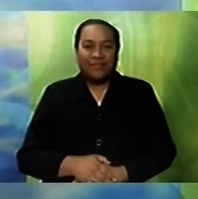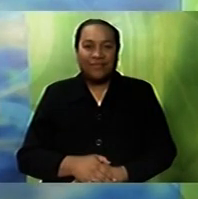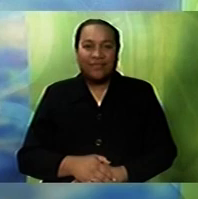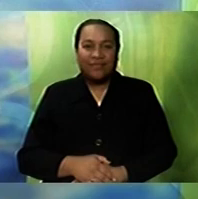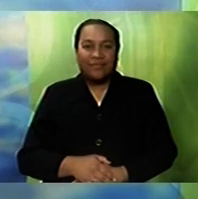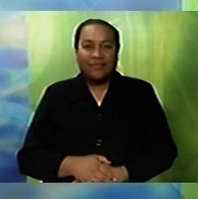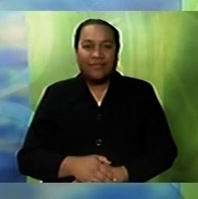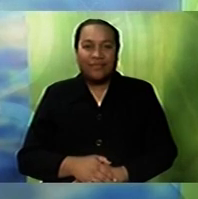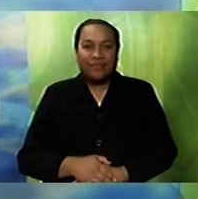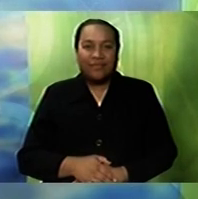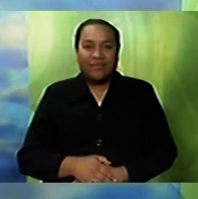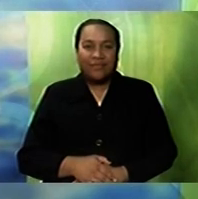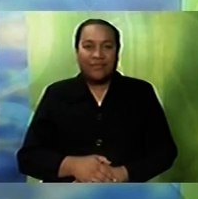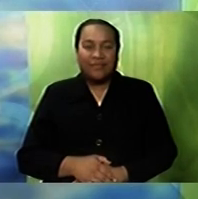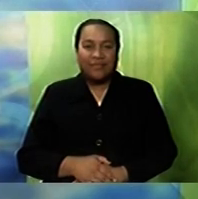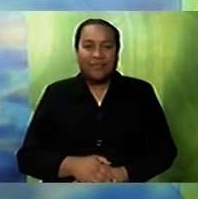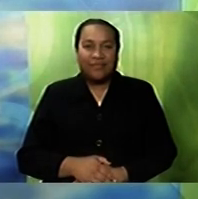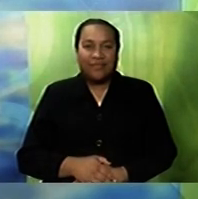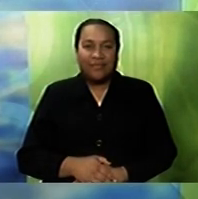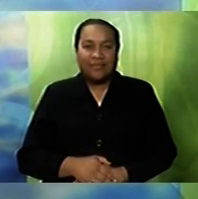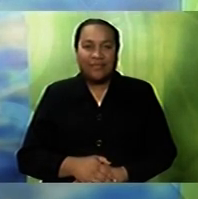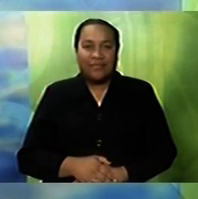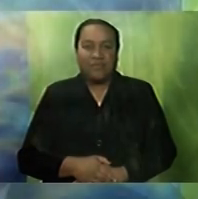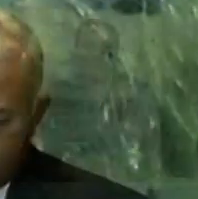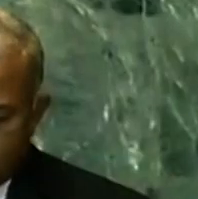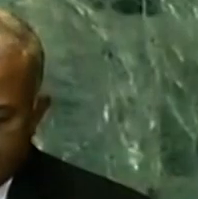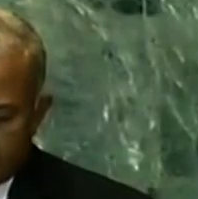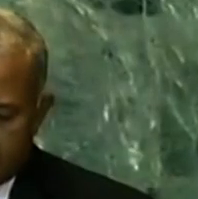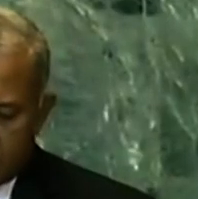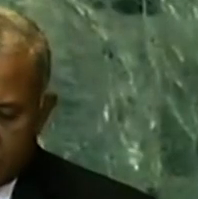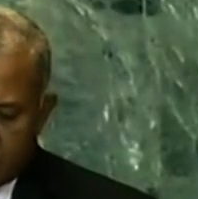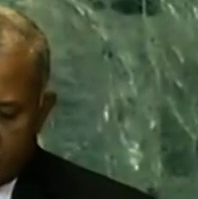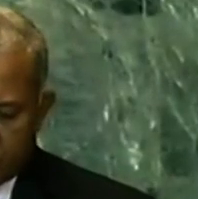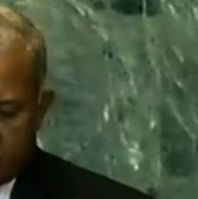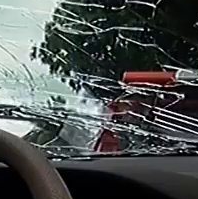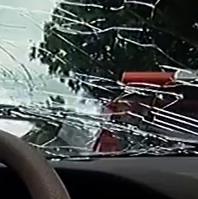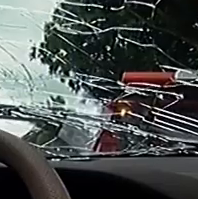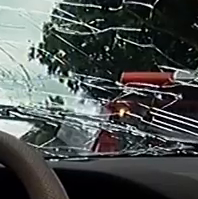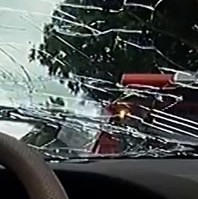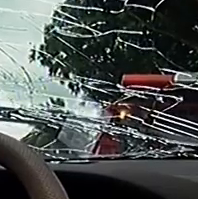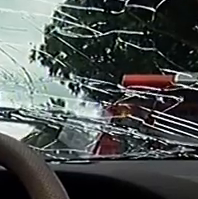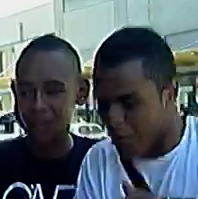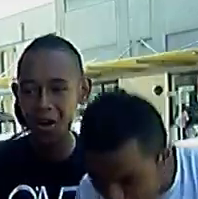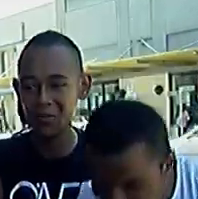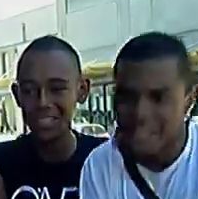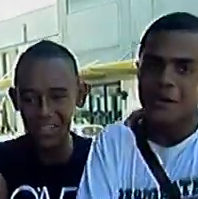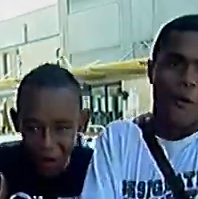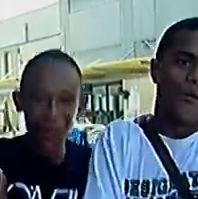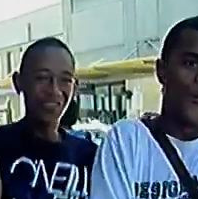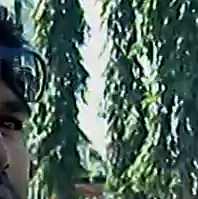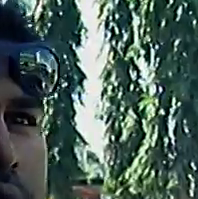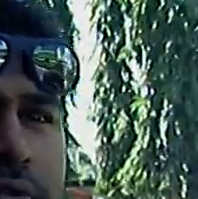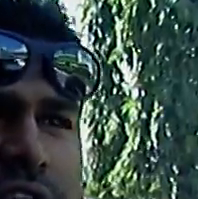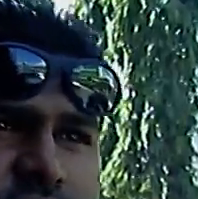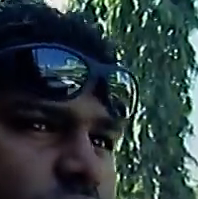Tonight, only real progress can be made with new constitution, Prime Minister tells UN General Assembly. 2 more die on our roads, and rugby